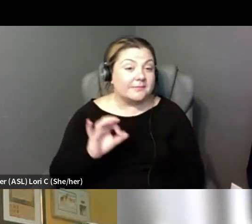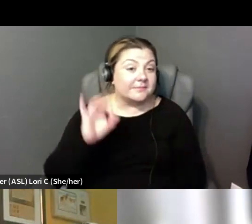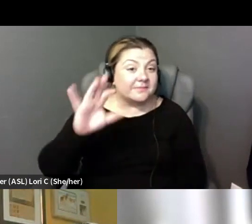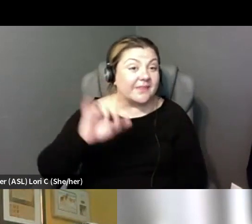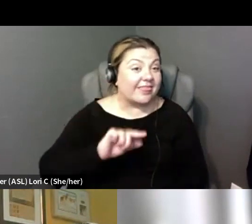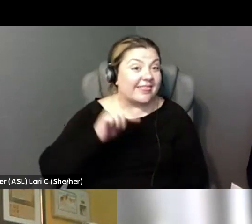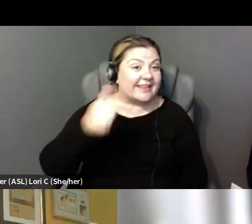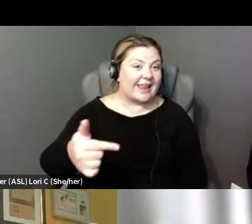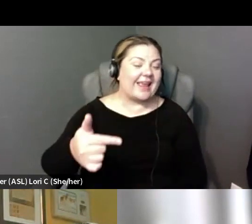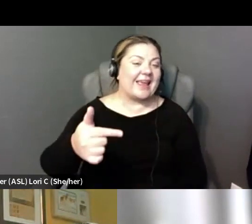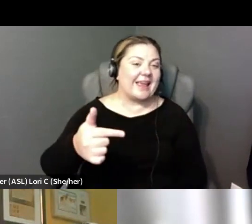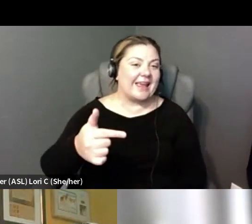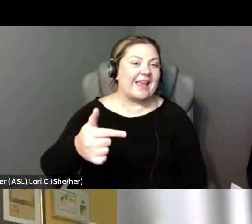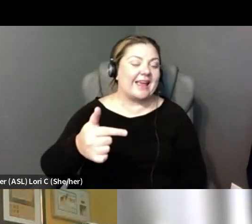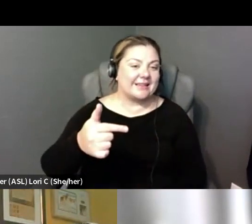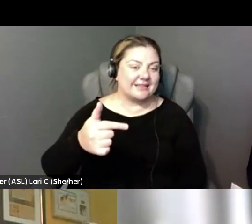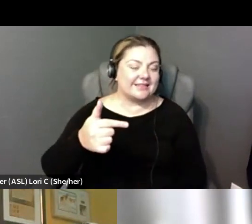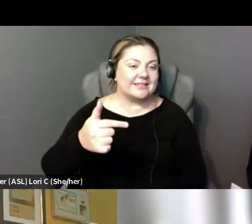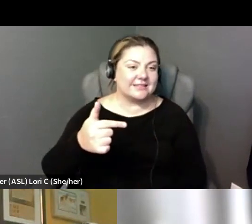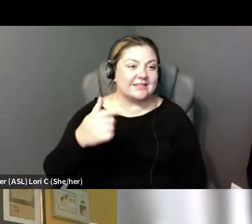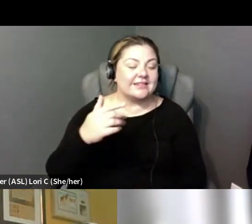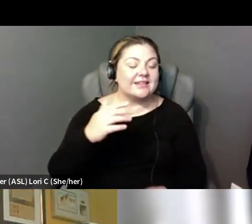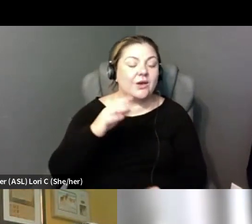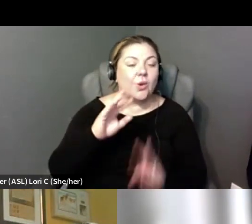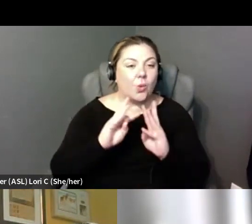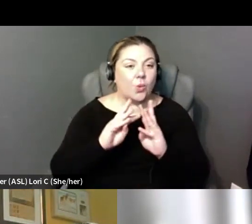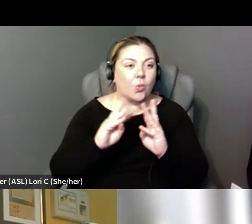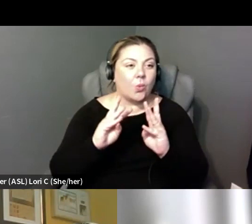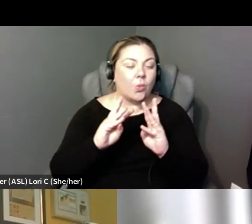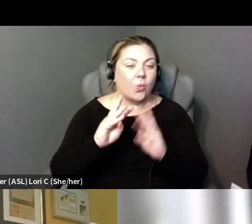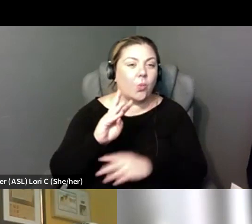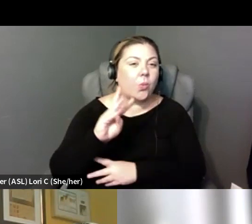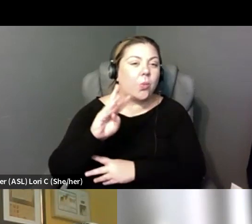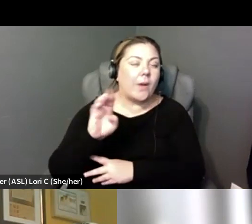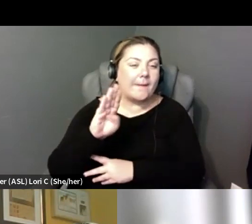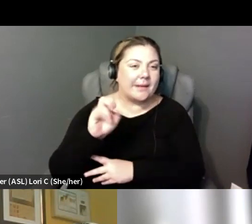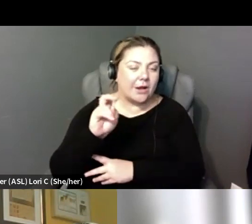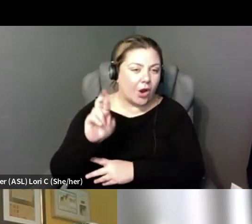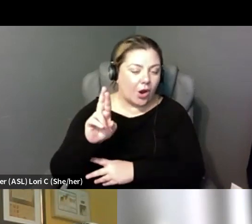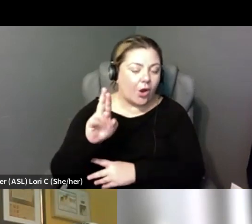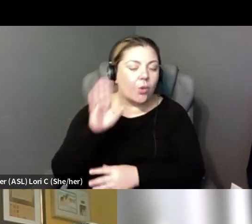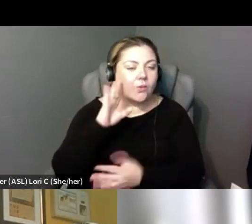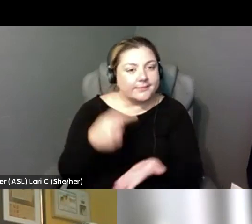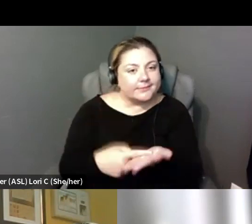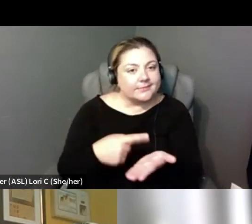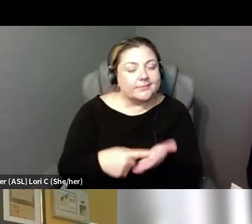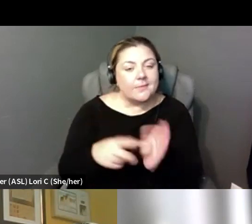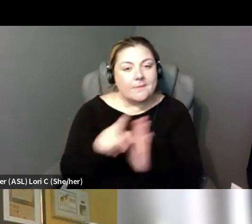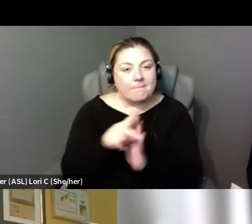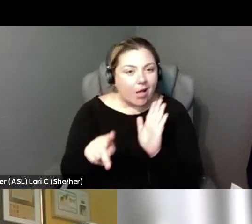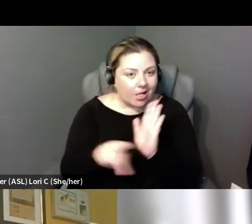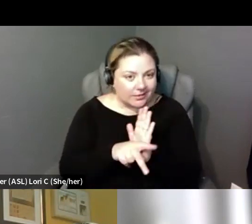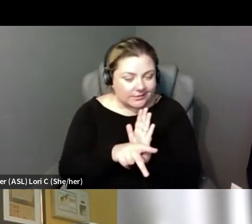webinar series, which will focus on the role of policy and a multi-sector approach to creating some of